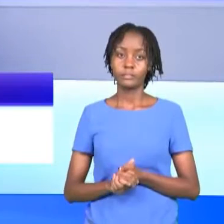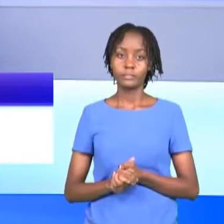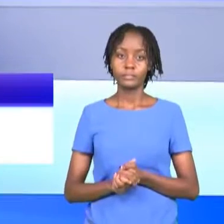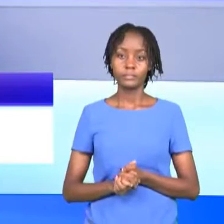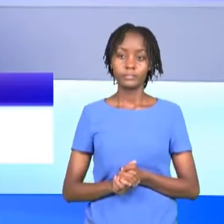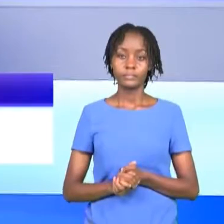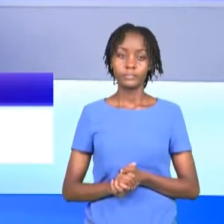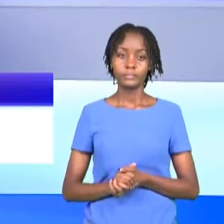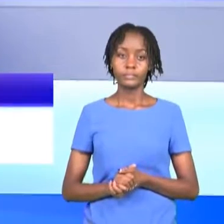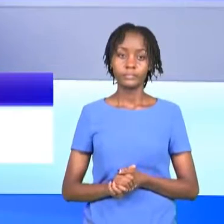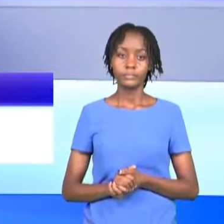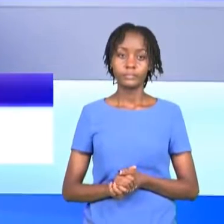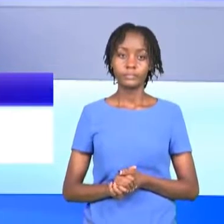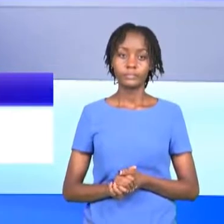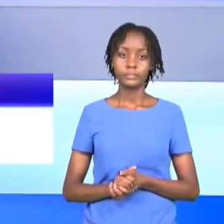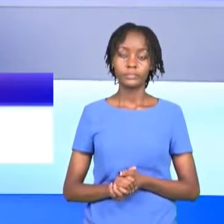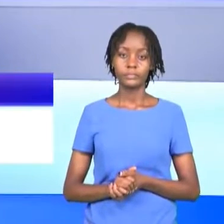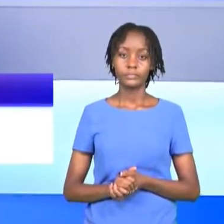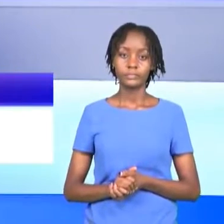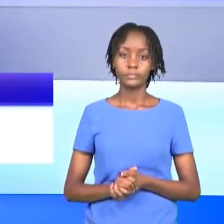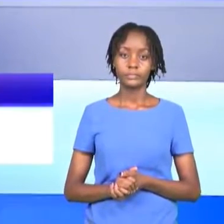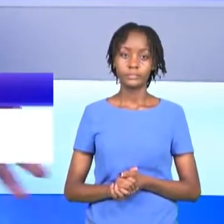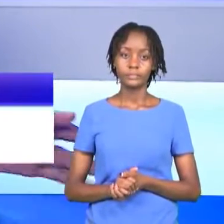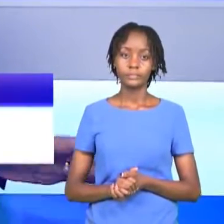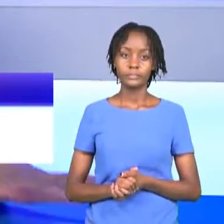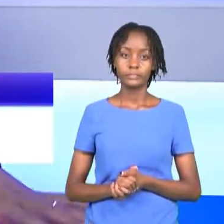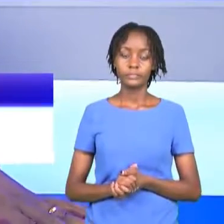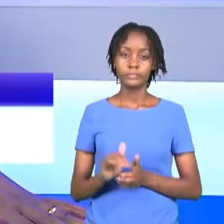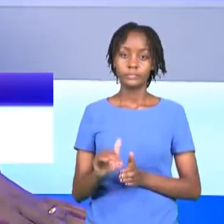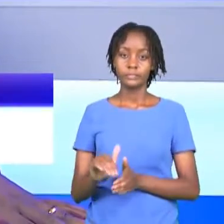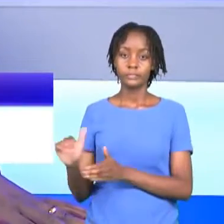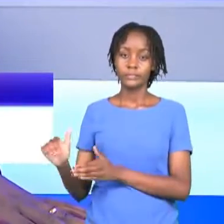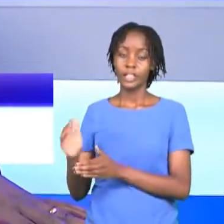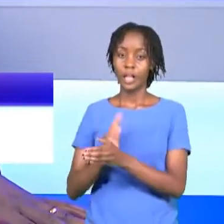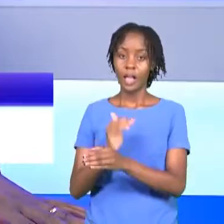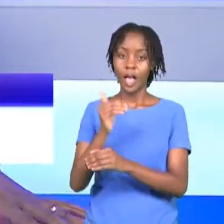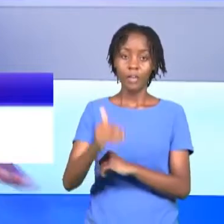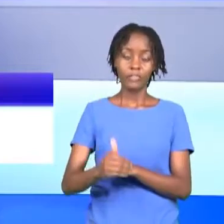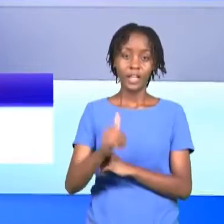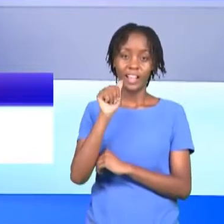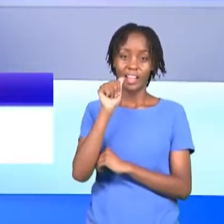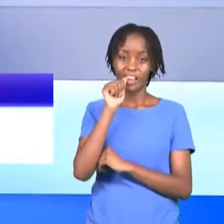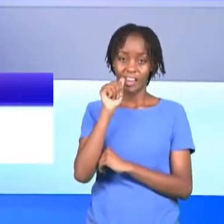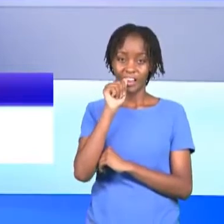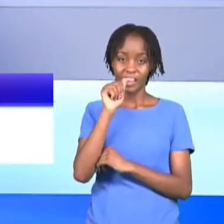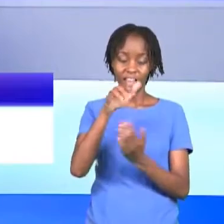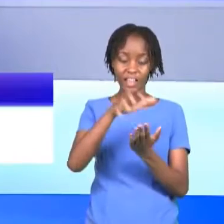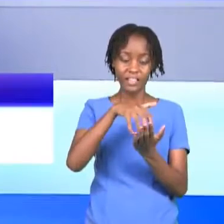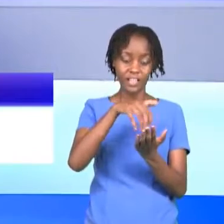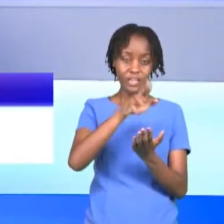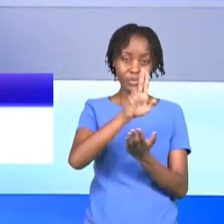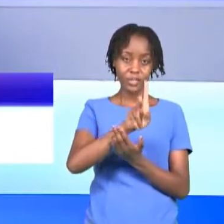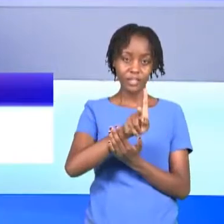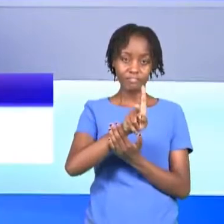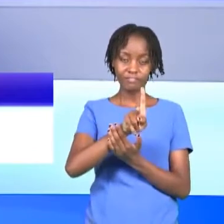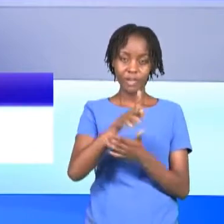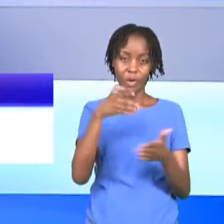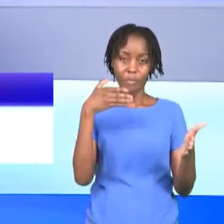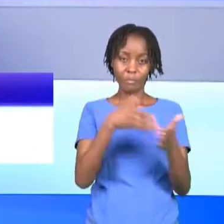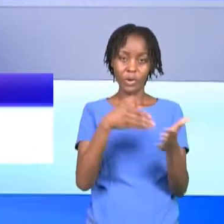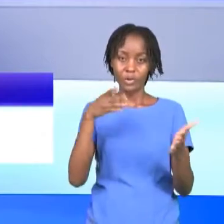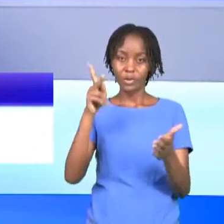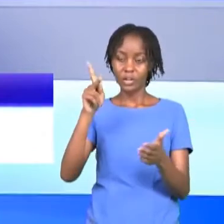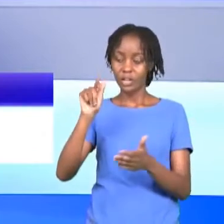of your SMSs as we go along. After Britain's biggest grocery retailer announced the move to bar KAKUZI company